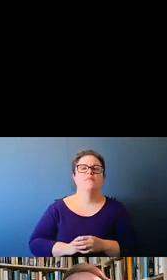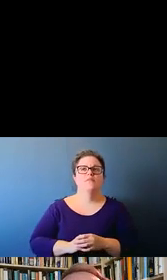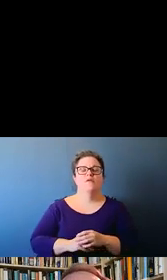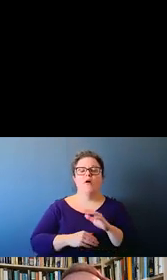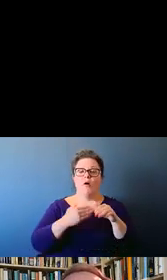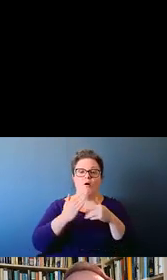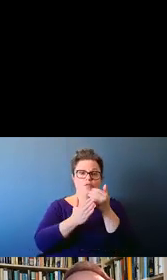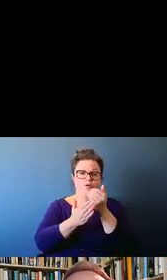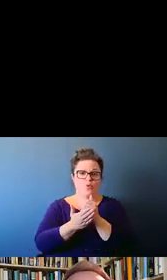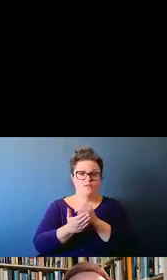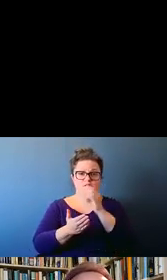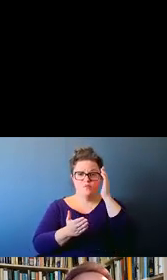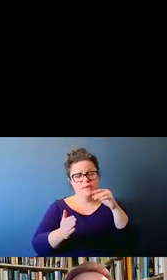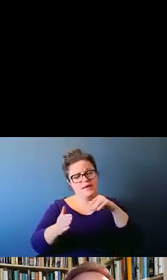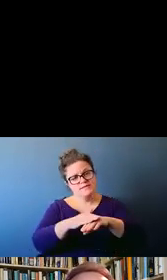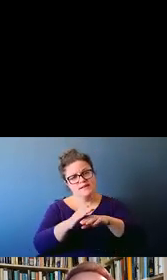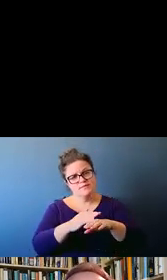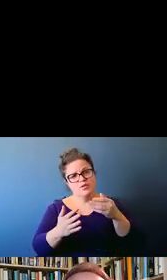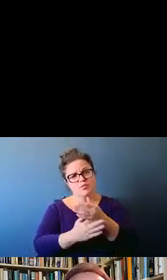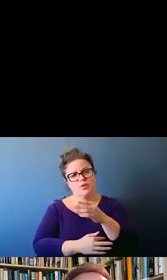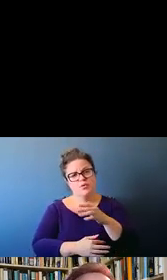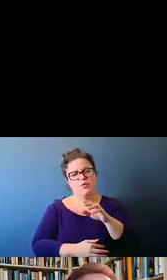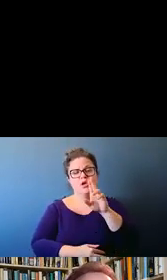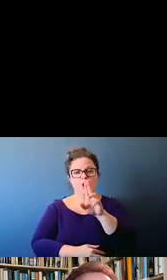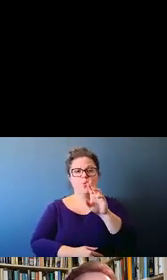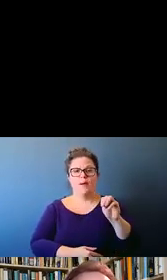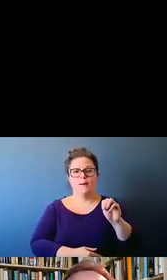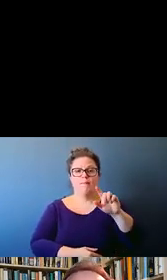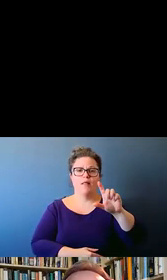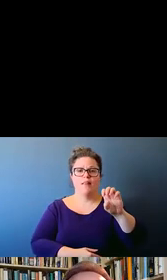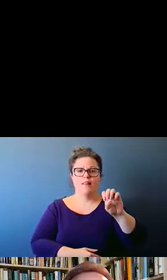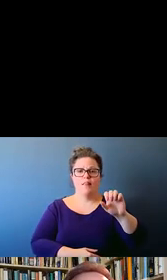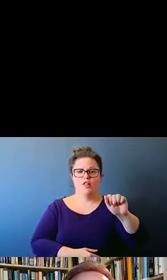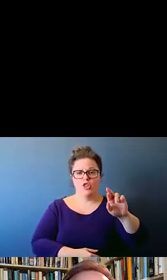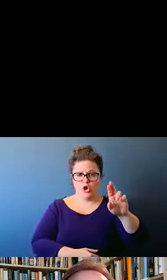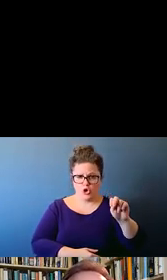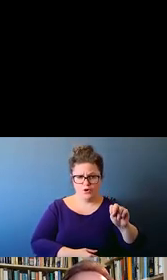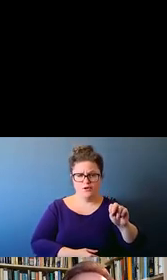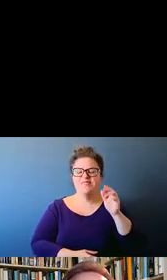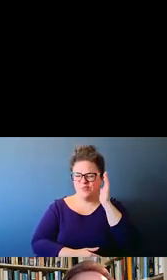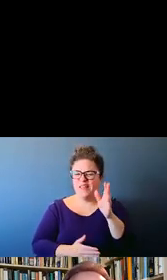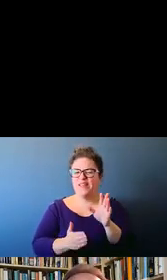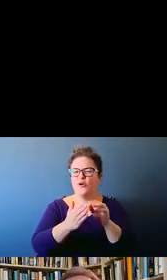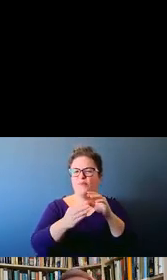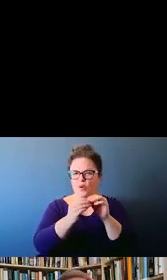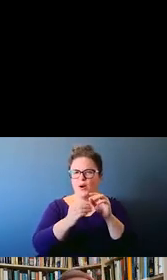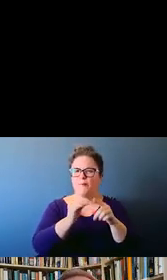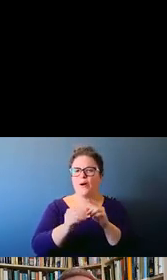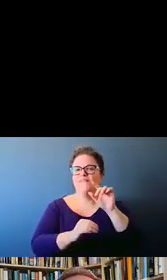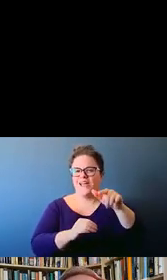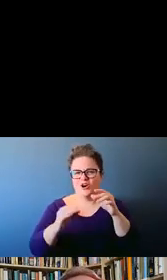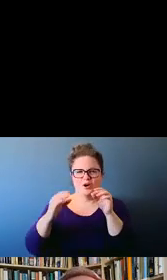running will be accessible through U of M's learning management system called UM Learn, which you'll learn more about from your professors.